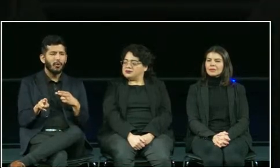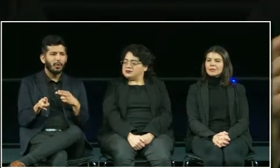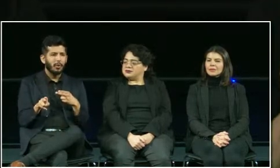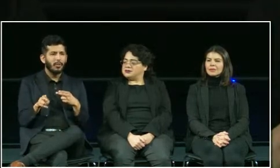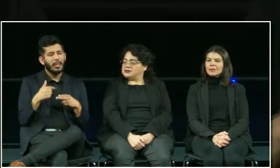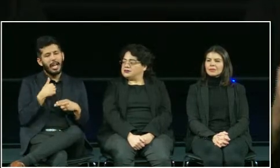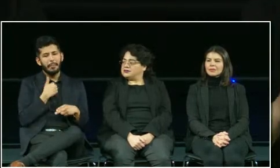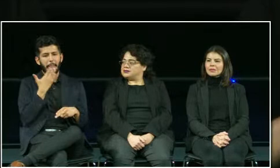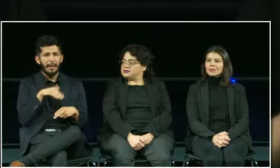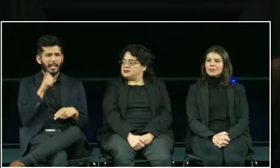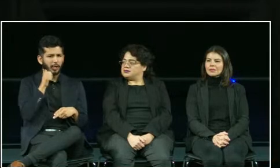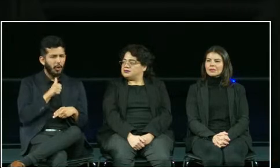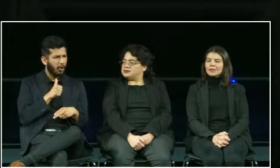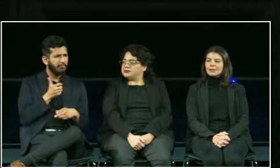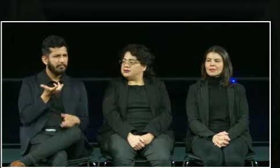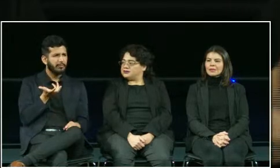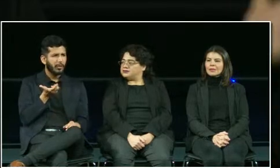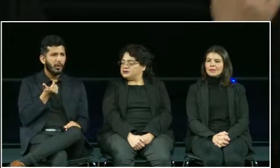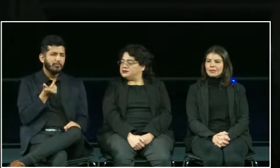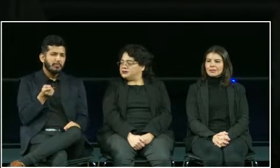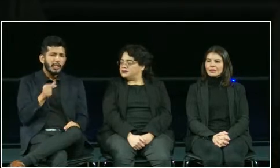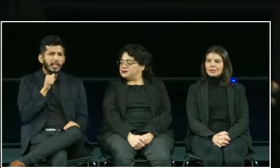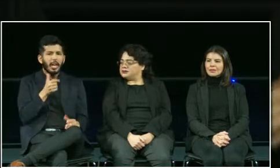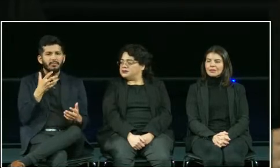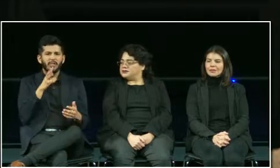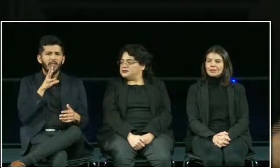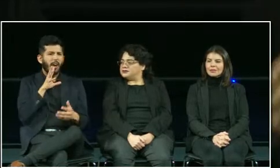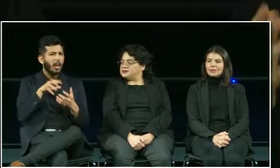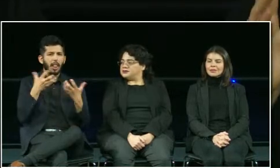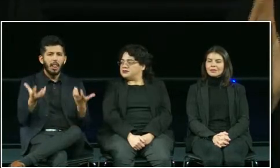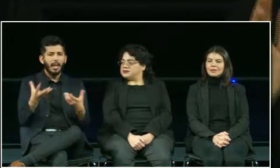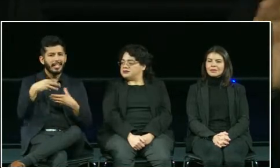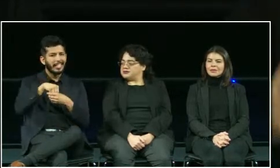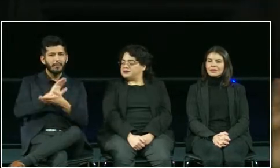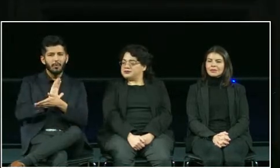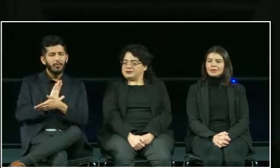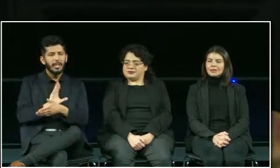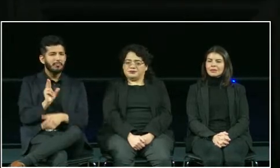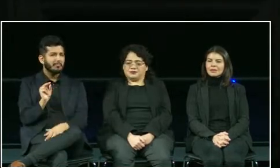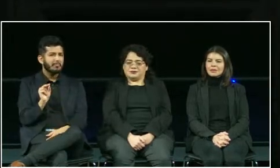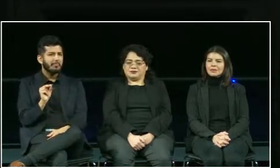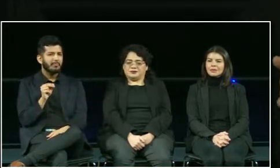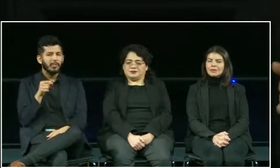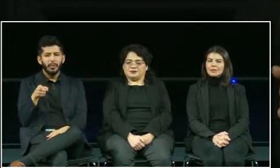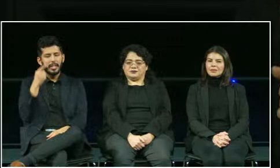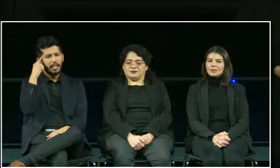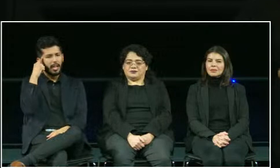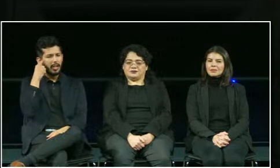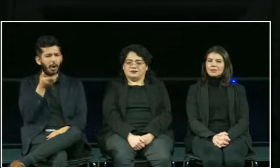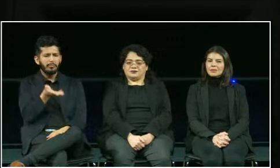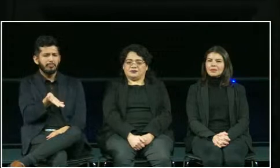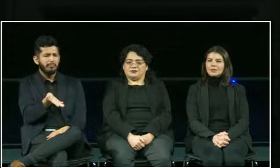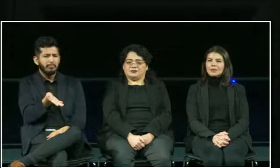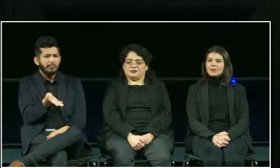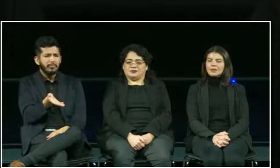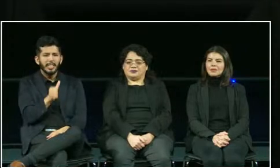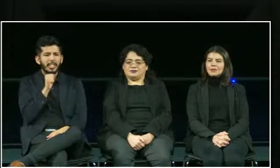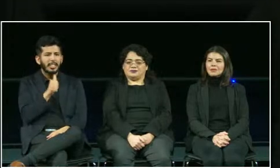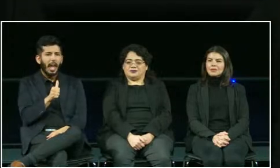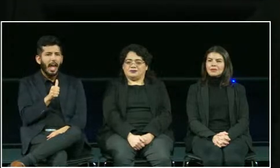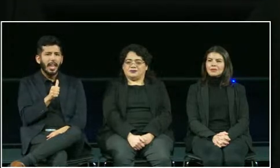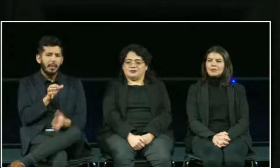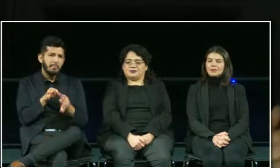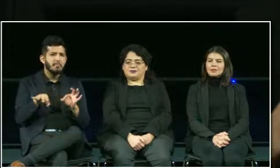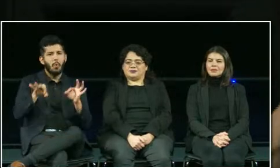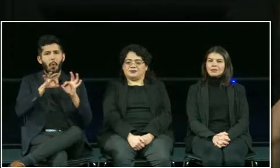bad girl. So she's not talking a lot in the movie. So they thought she's not the protagonist for